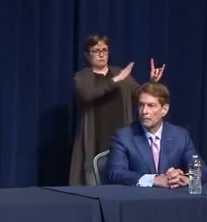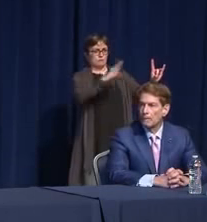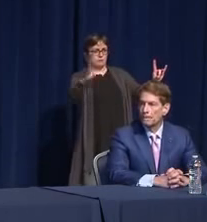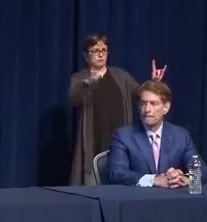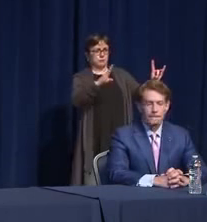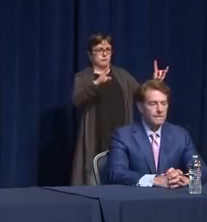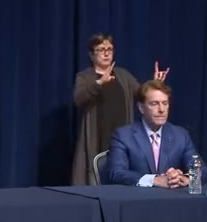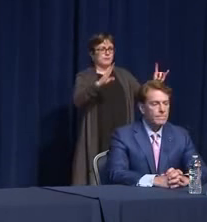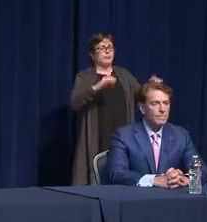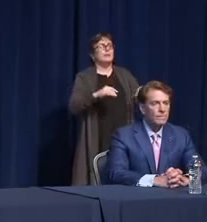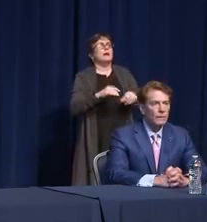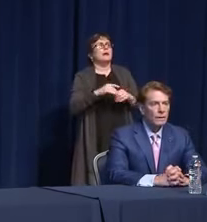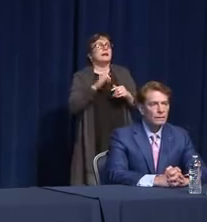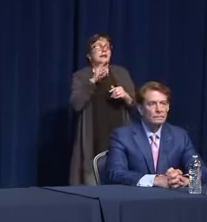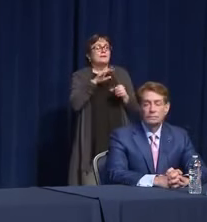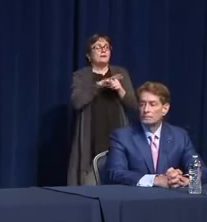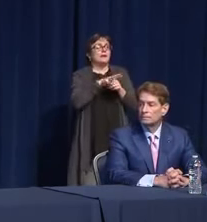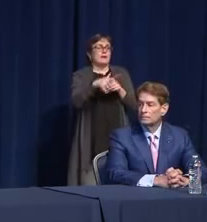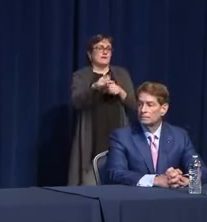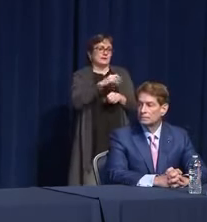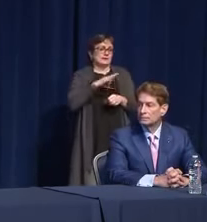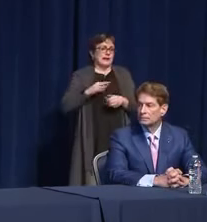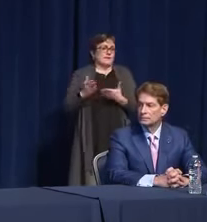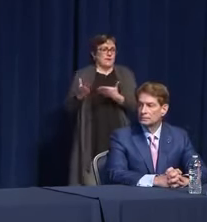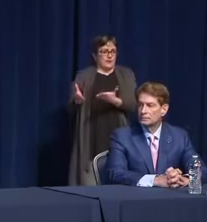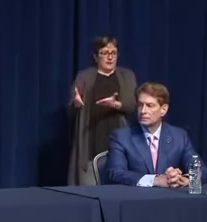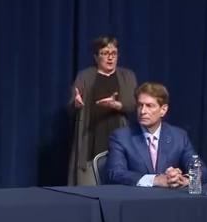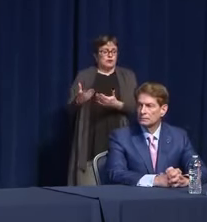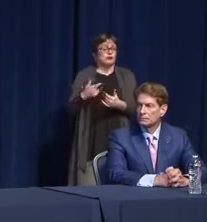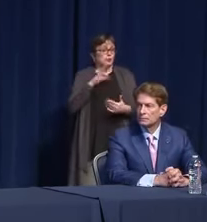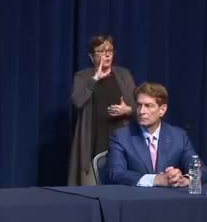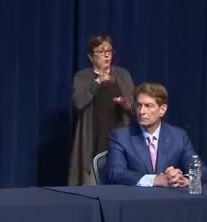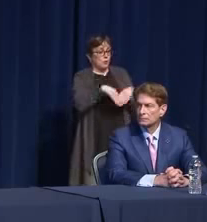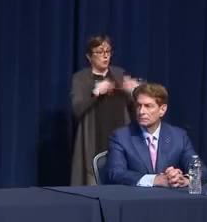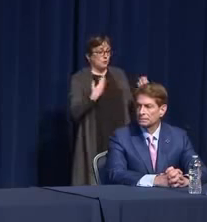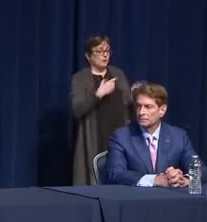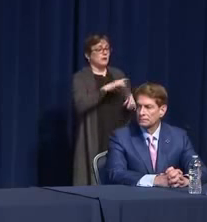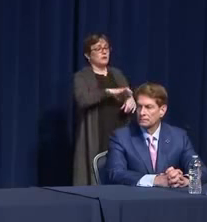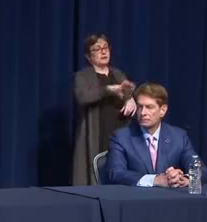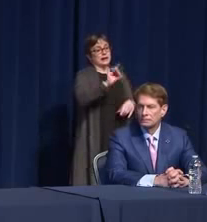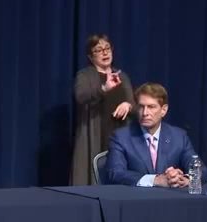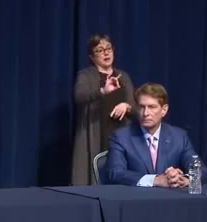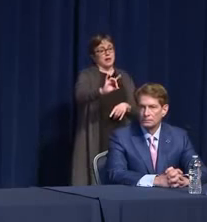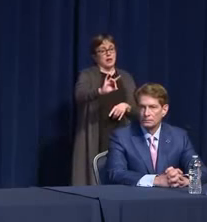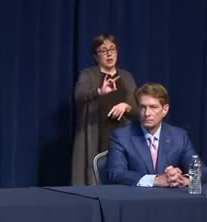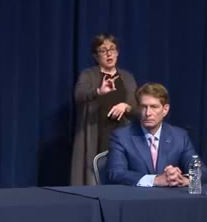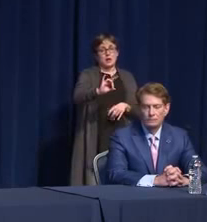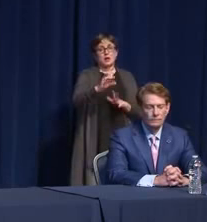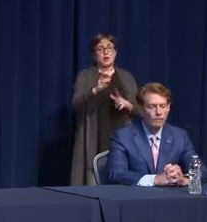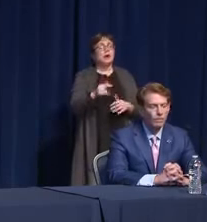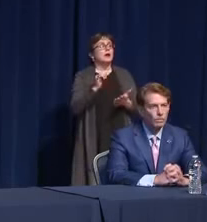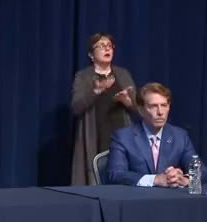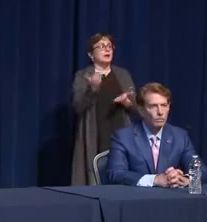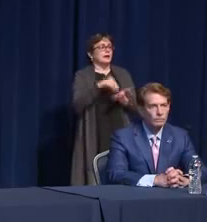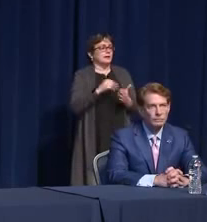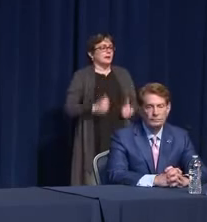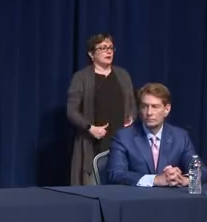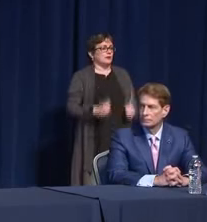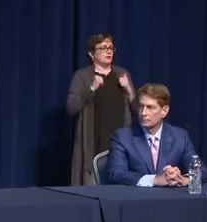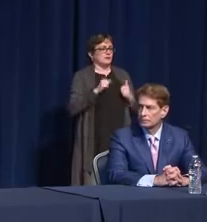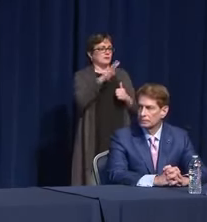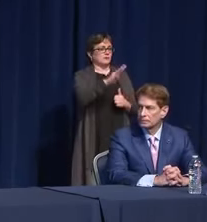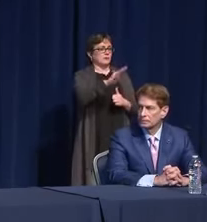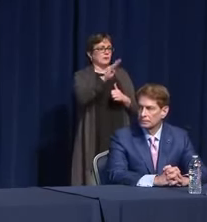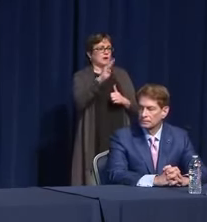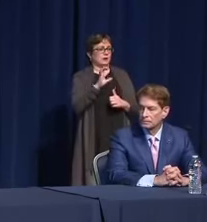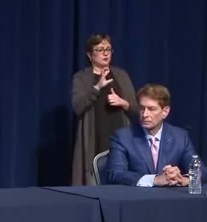tomorrow morning at 8 o'clock, and that'll be a 7-day-a-week reality, lots B and C at 400 Paramus Road. I will